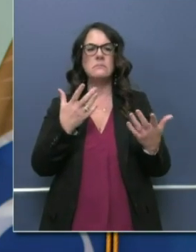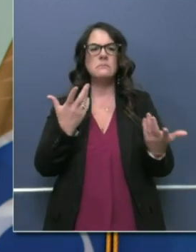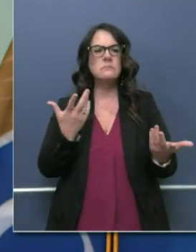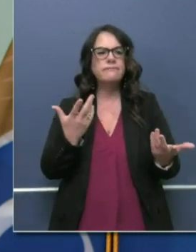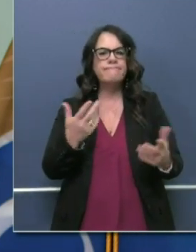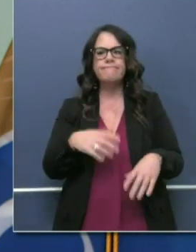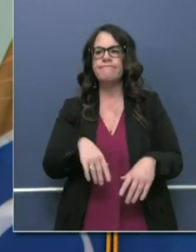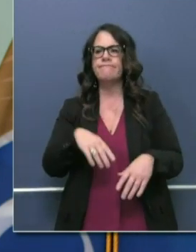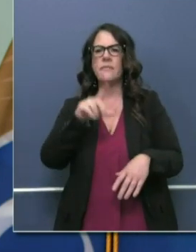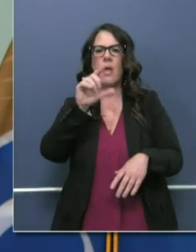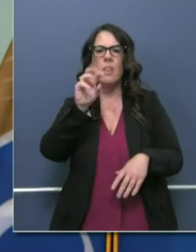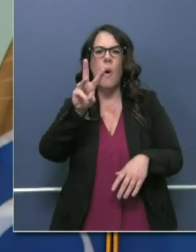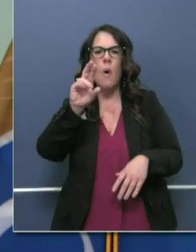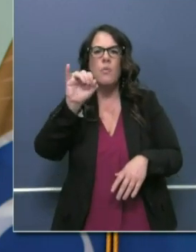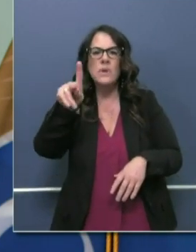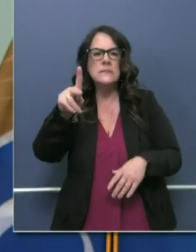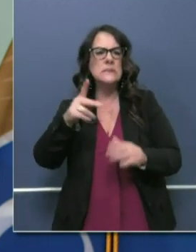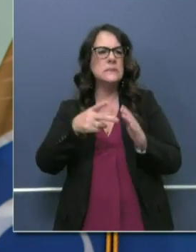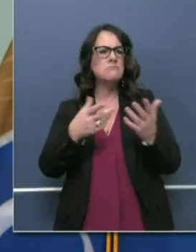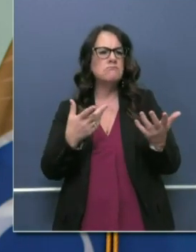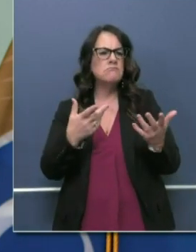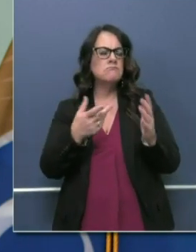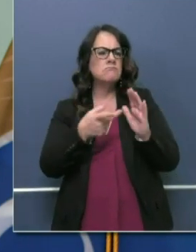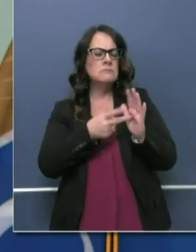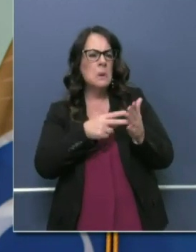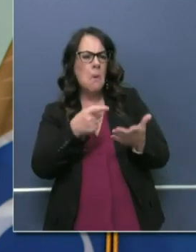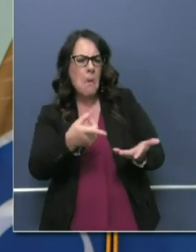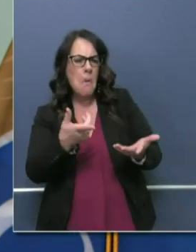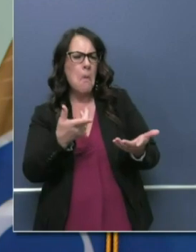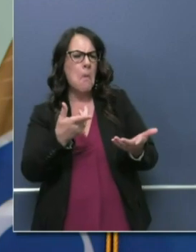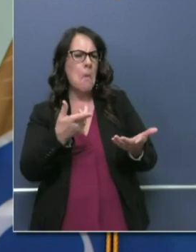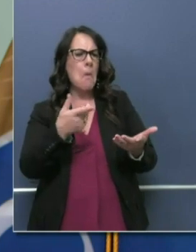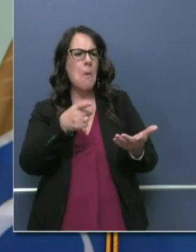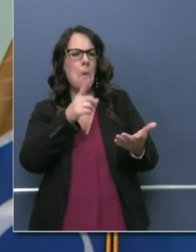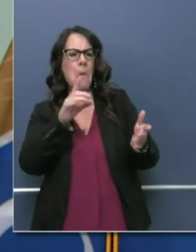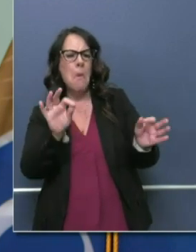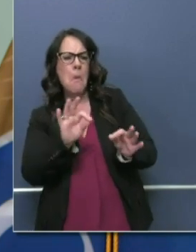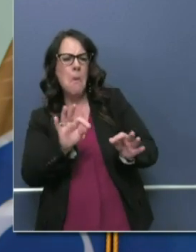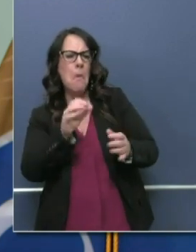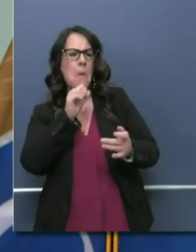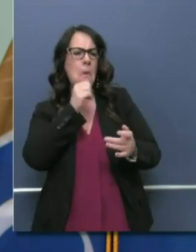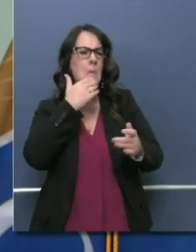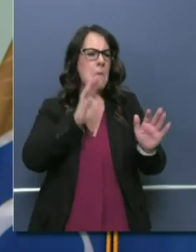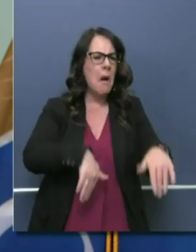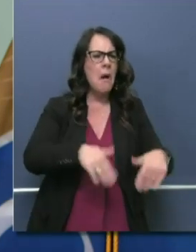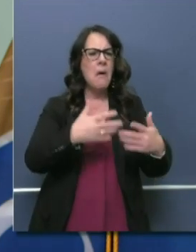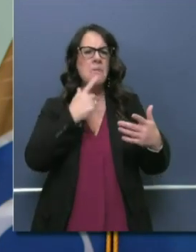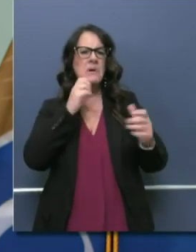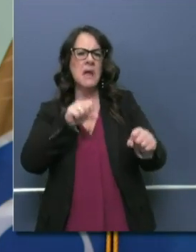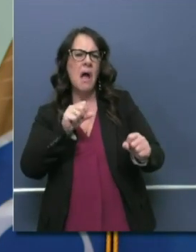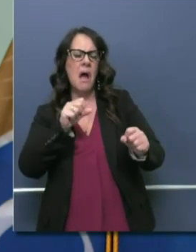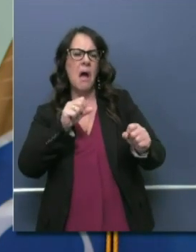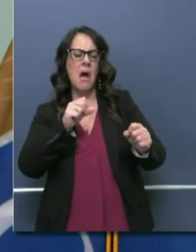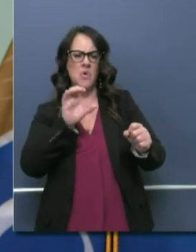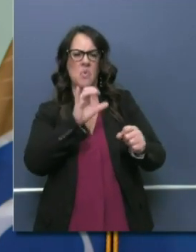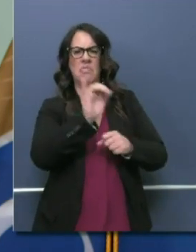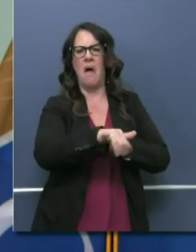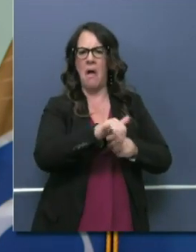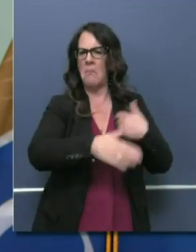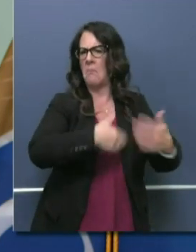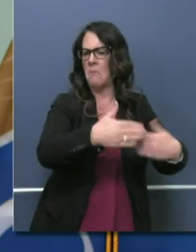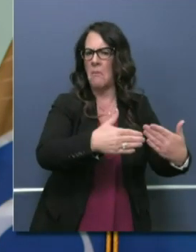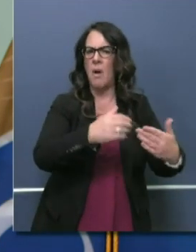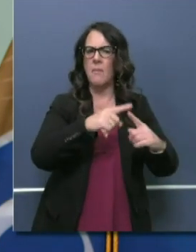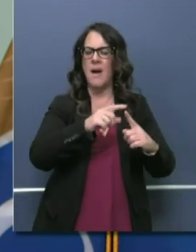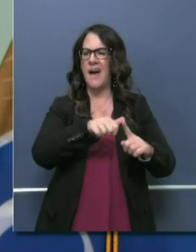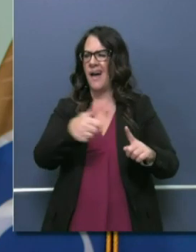risks and moving into a little bit medium to higher risk as we phase into these 4 phases. I know this can sound confusing,